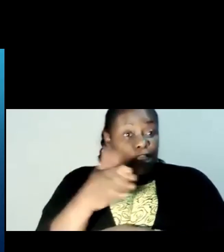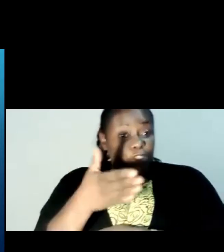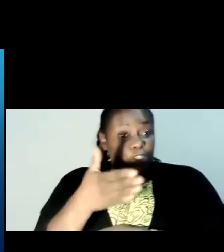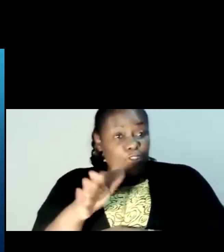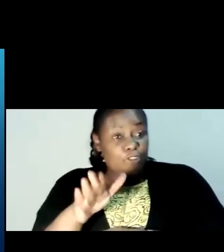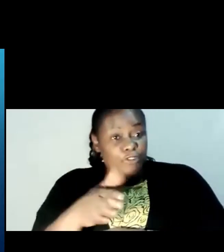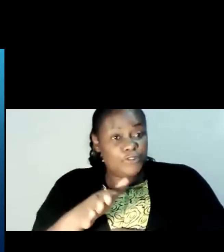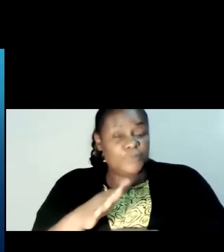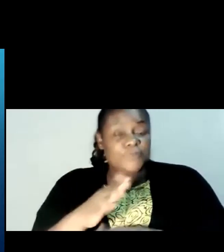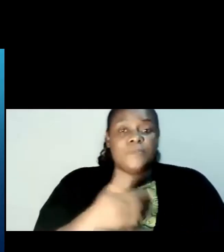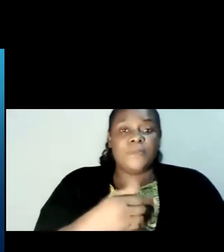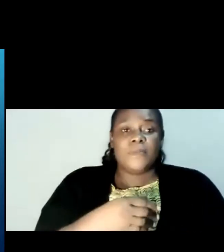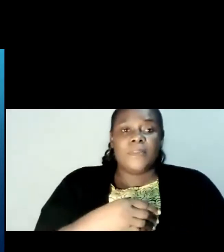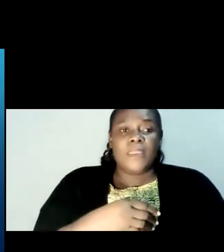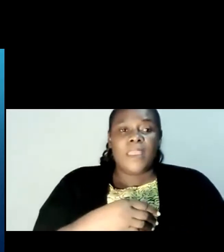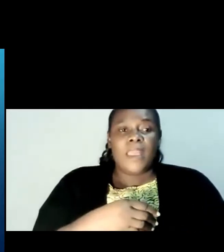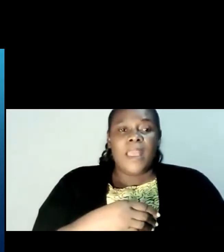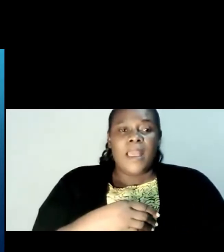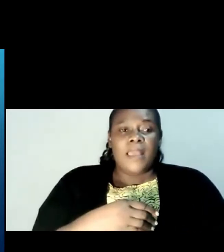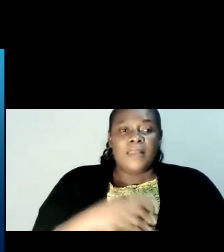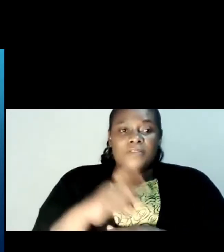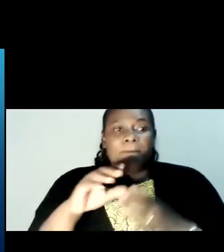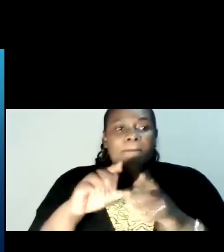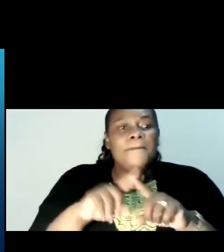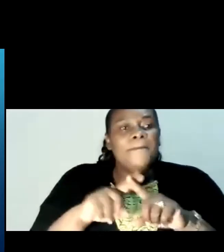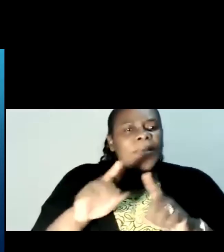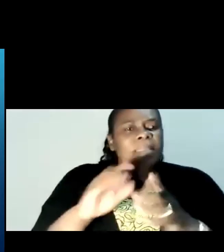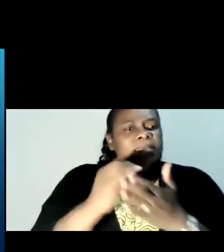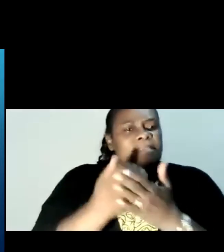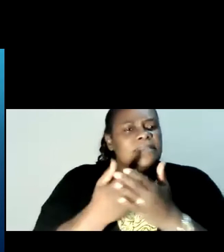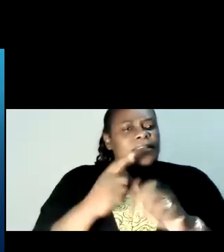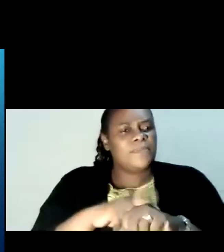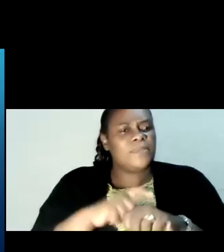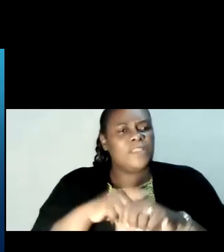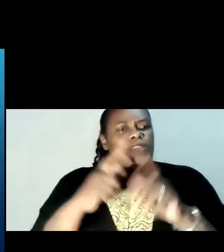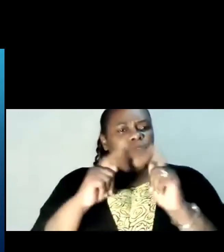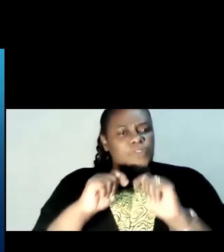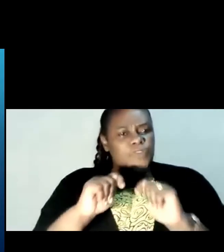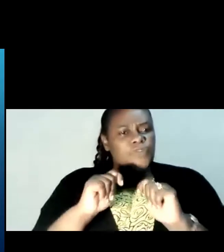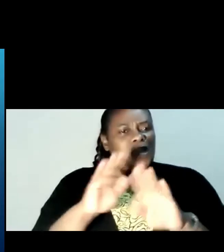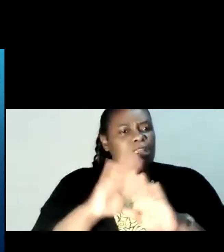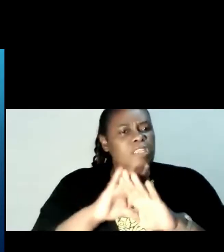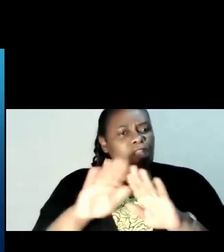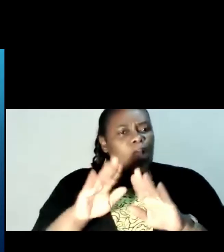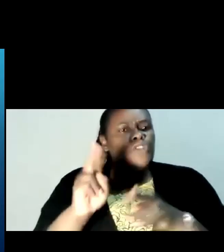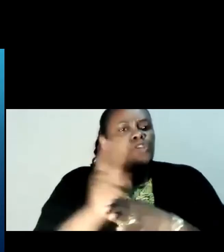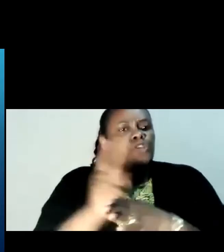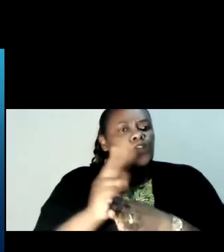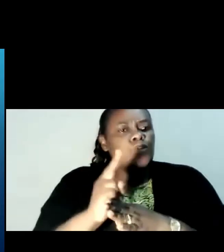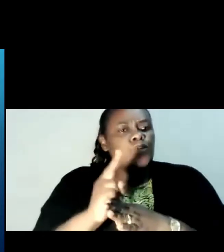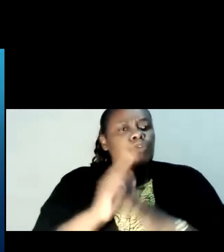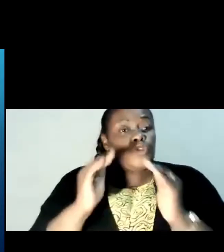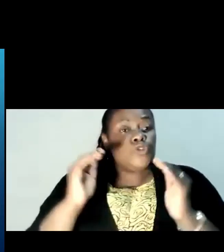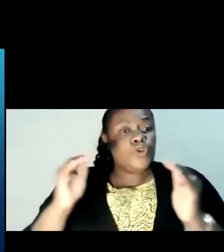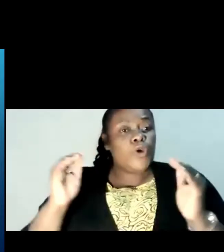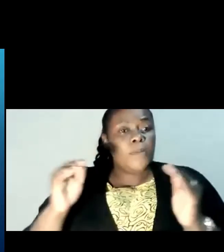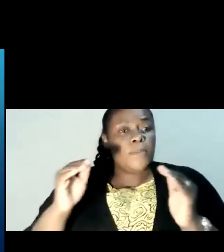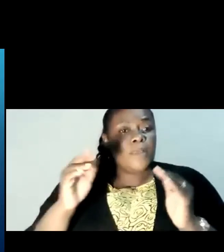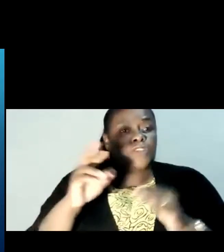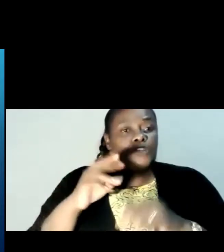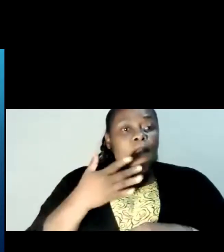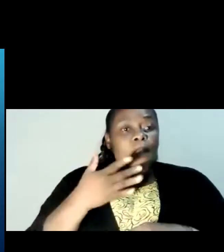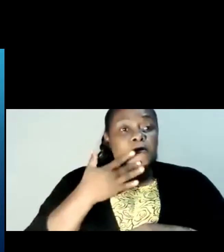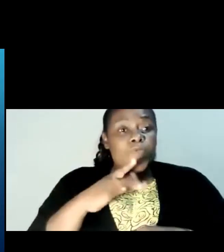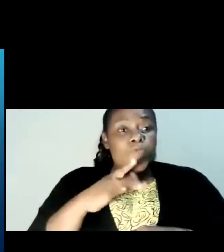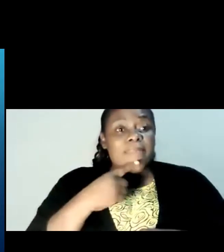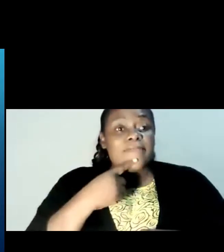to avoid red meats because these tend to be very high in fats and in